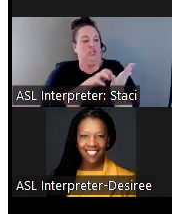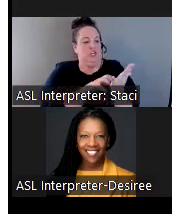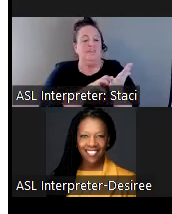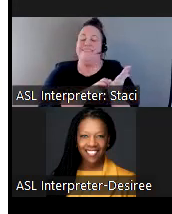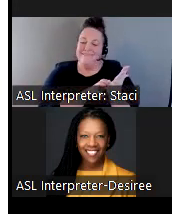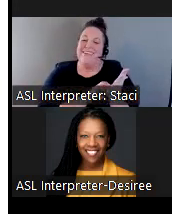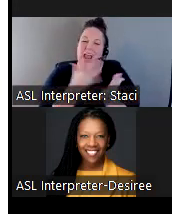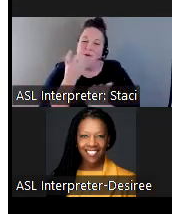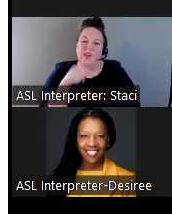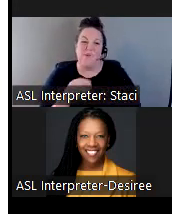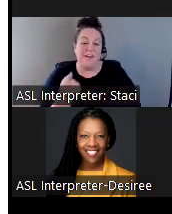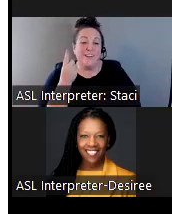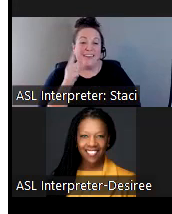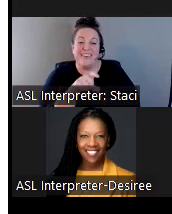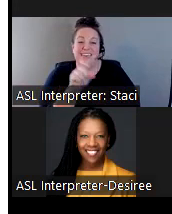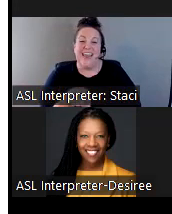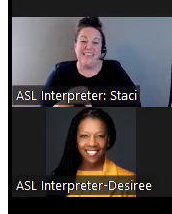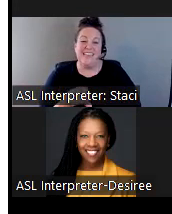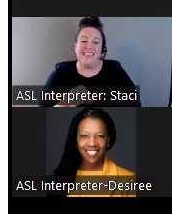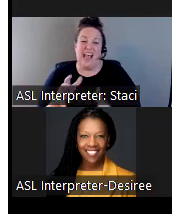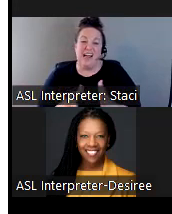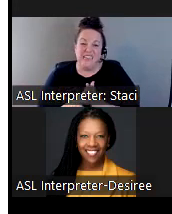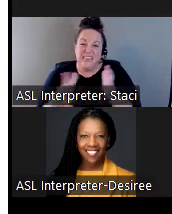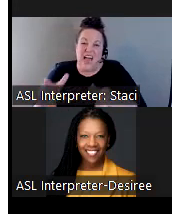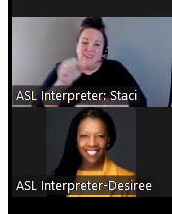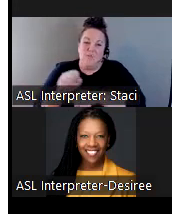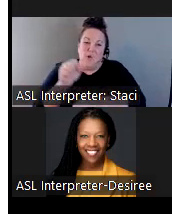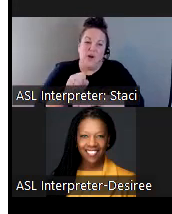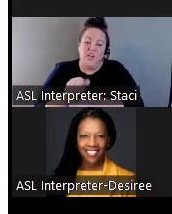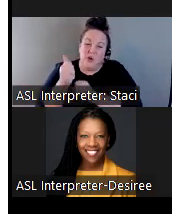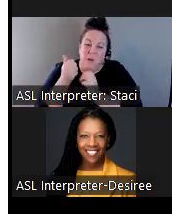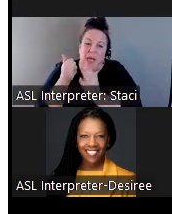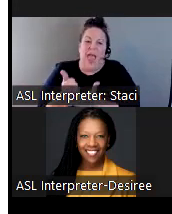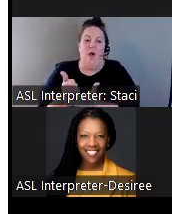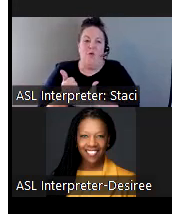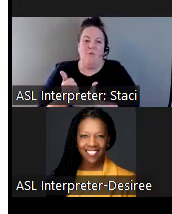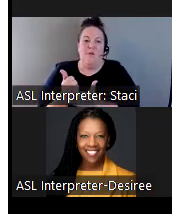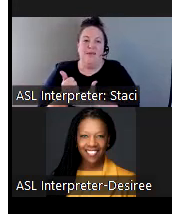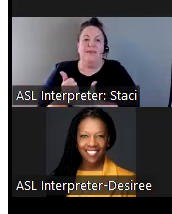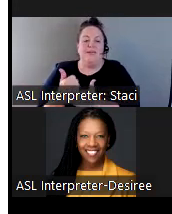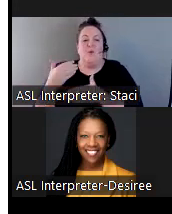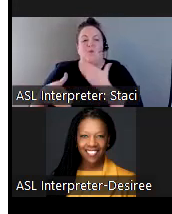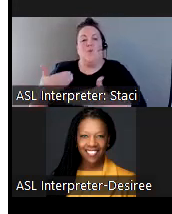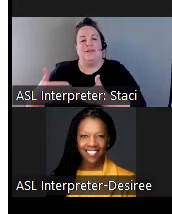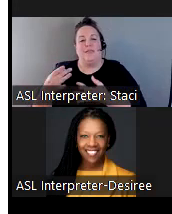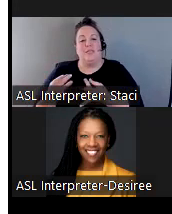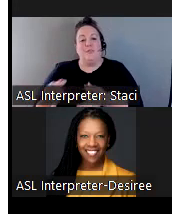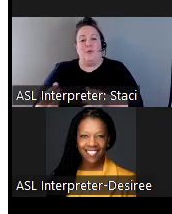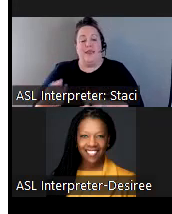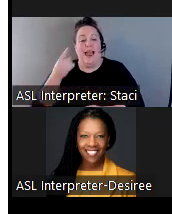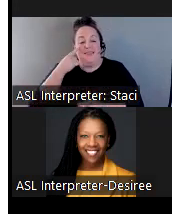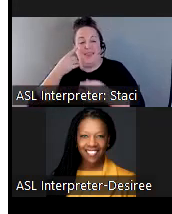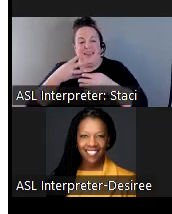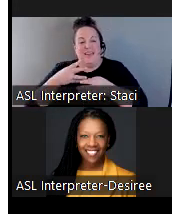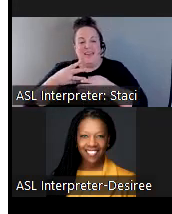you to understand that Texas has done an awful lot to help make this process work. I think where the breakdown is, it